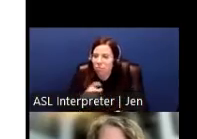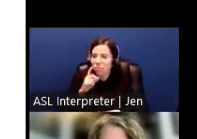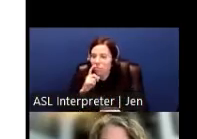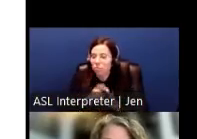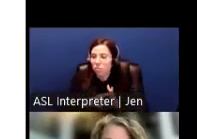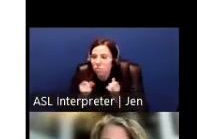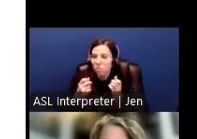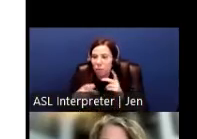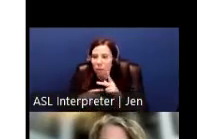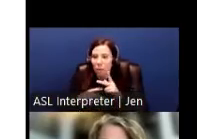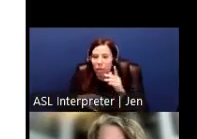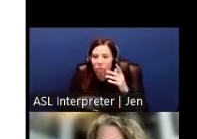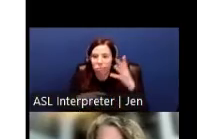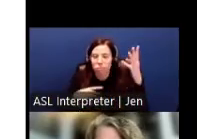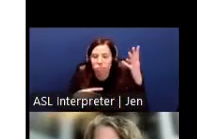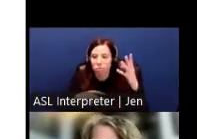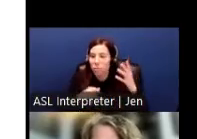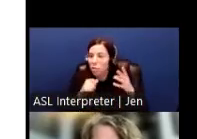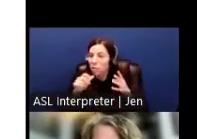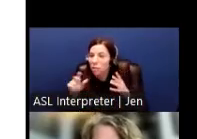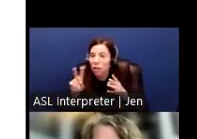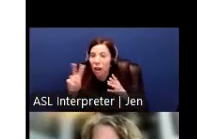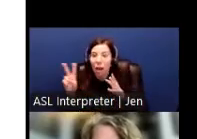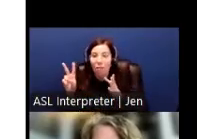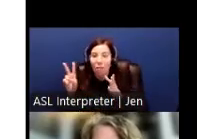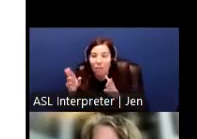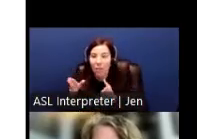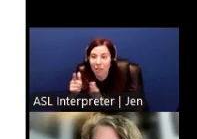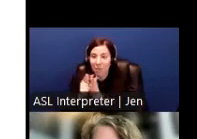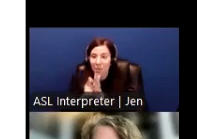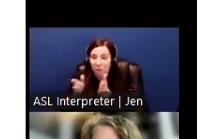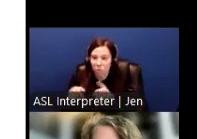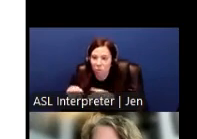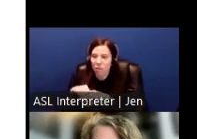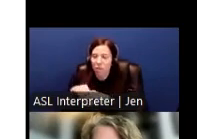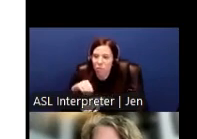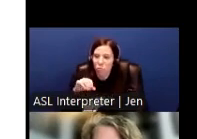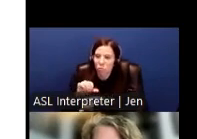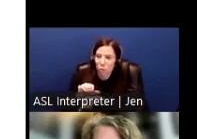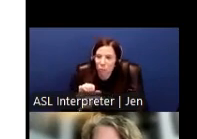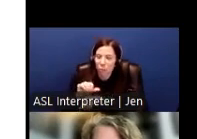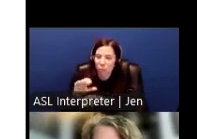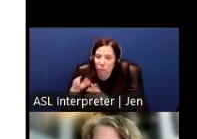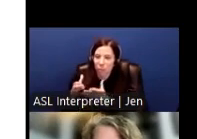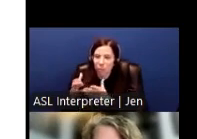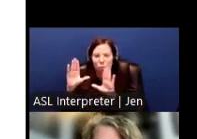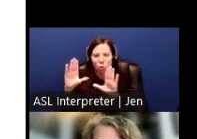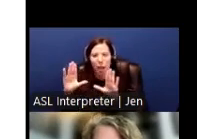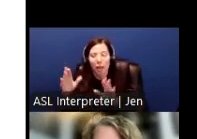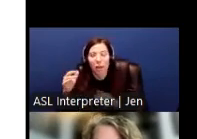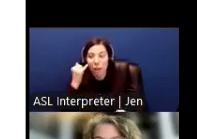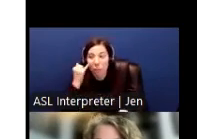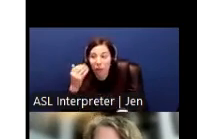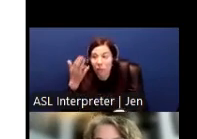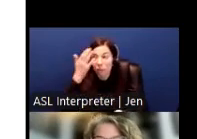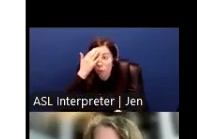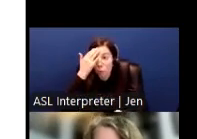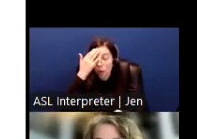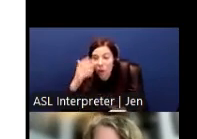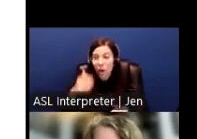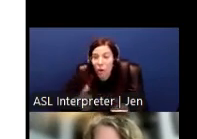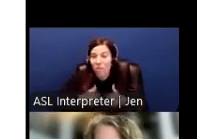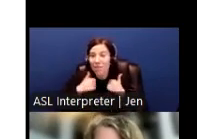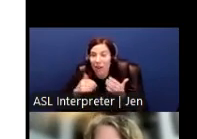folks who are not victims counsel that are in this group, which is great. And if they become aware of a survivor who